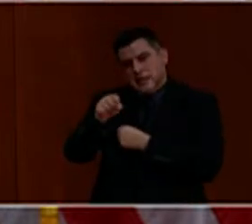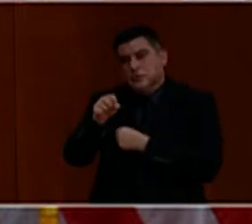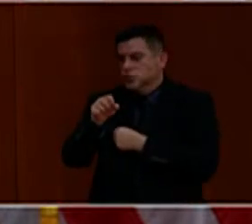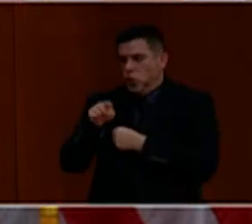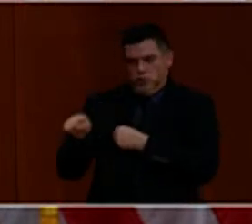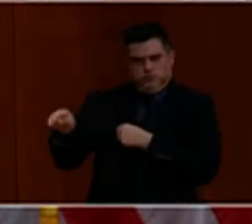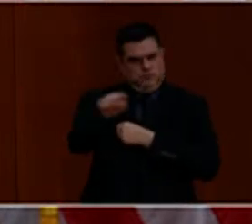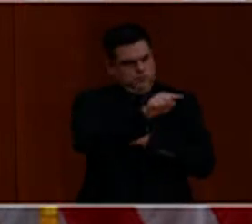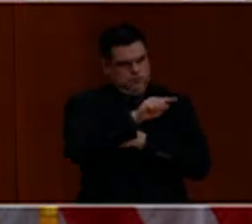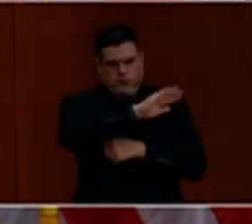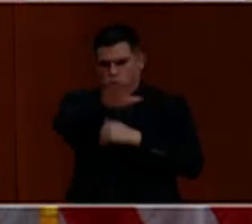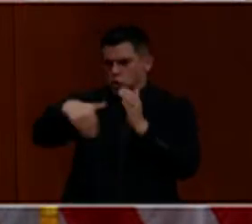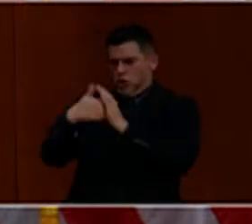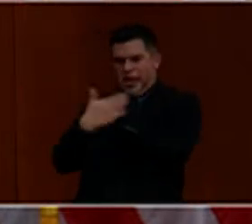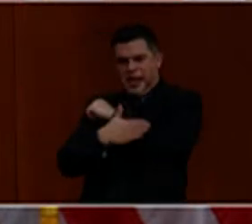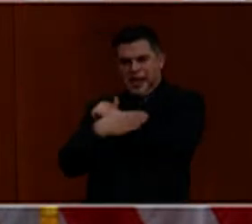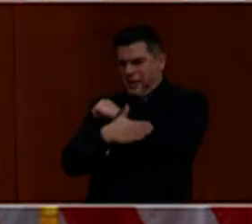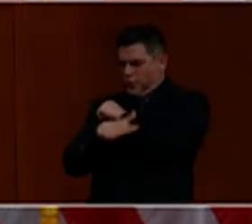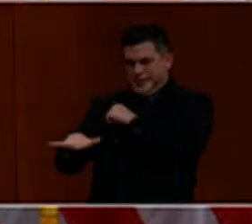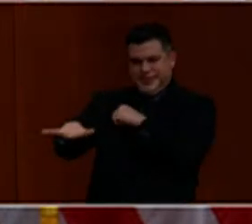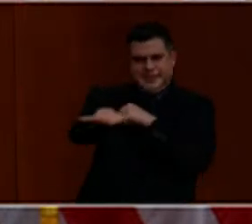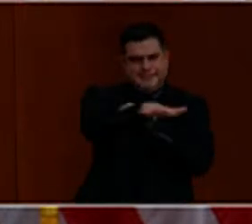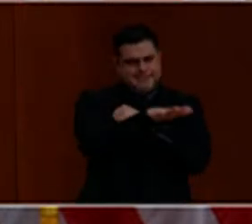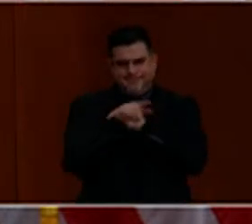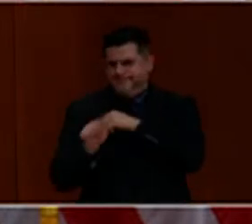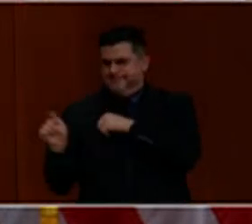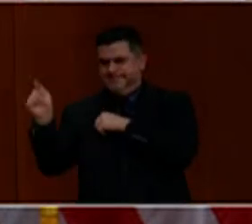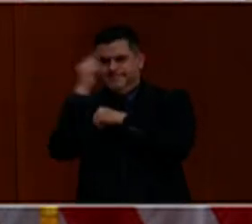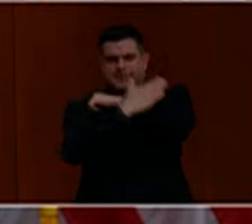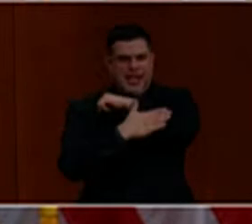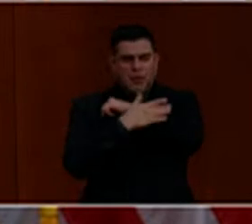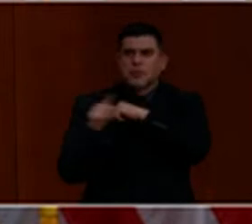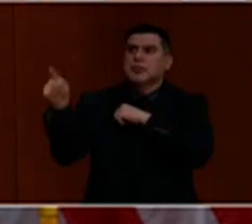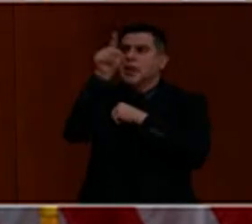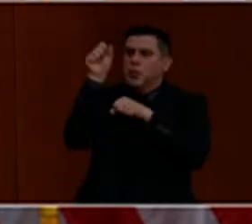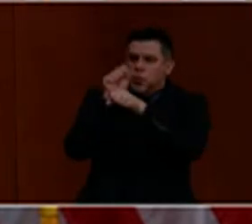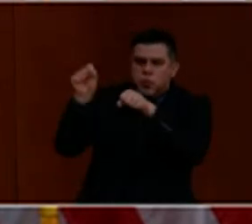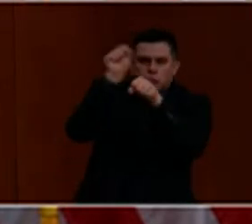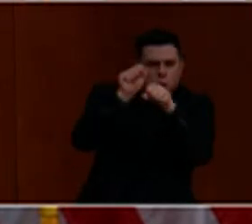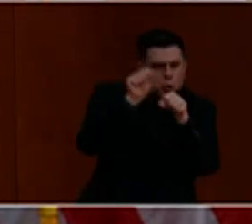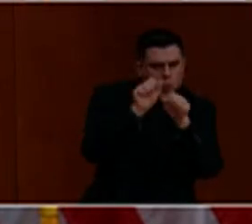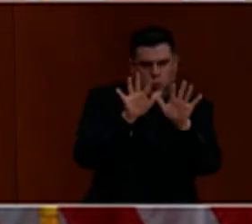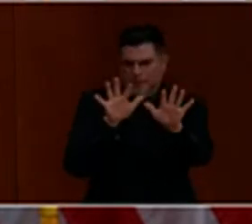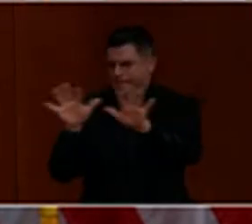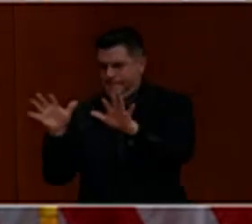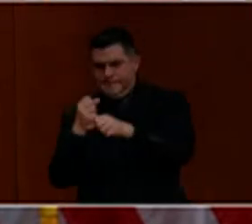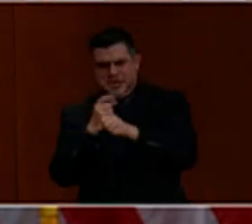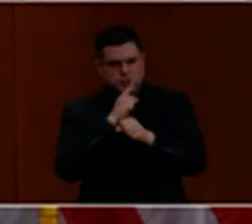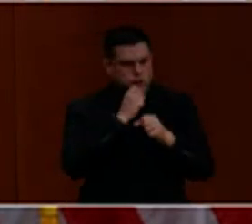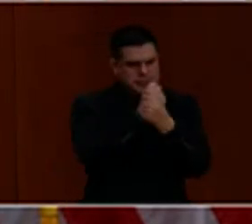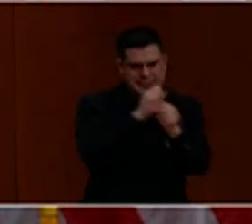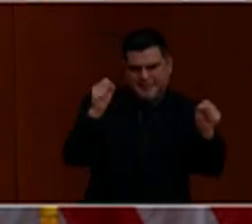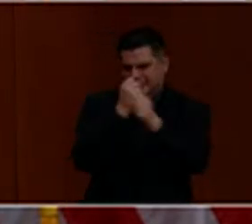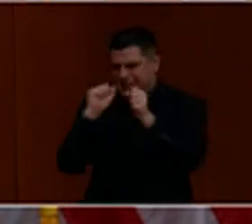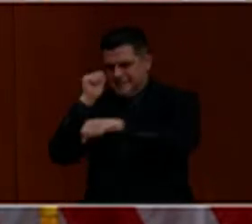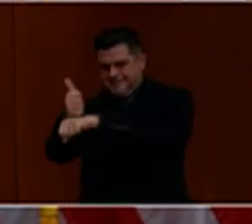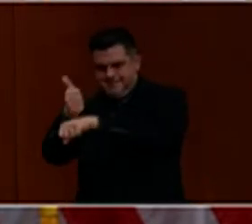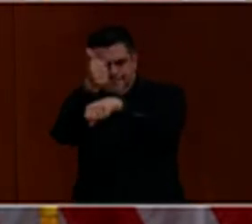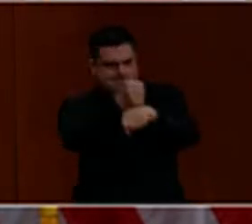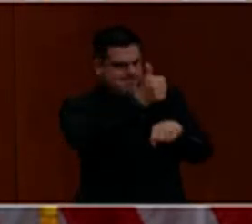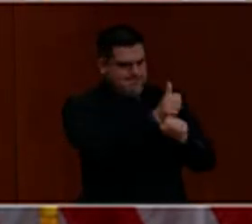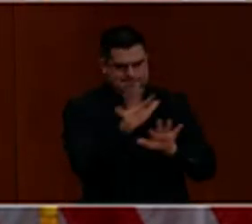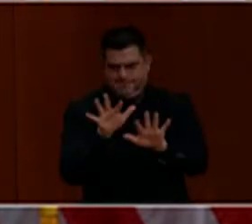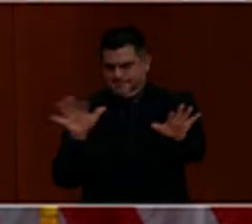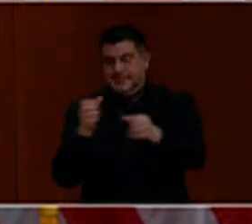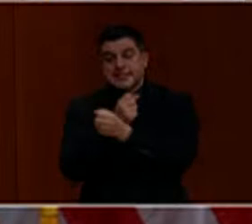hard at ensuring a good, healthy environment. But I have no doubt also that, we kind of